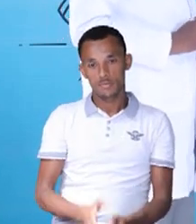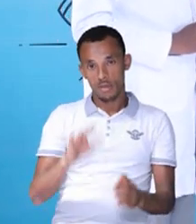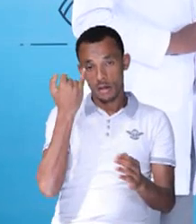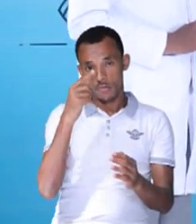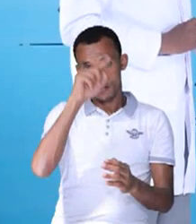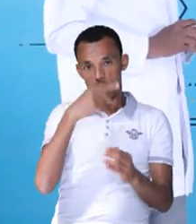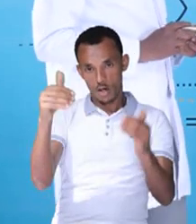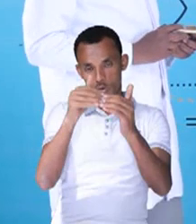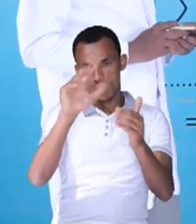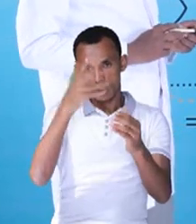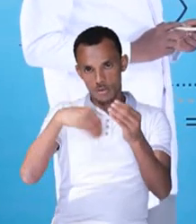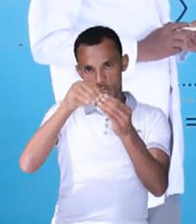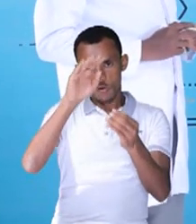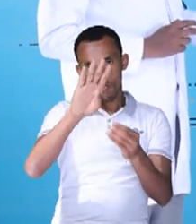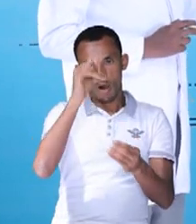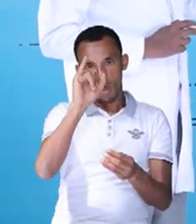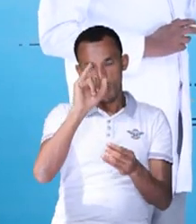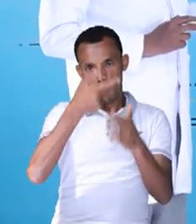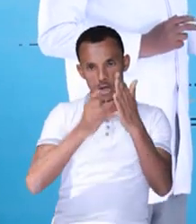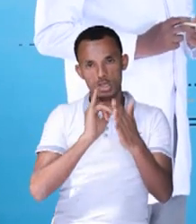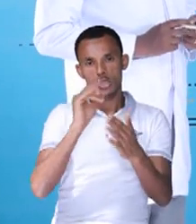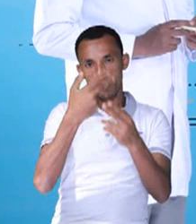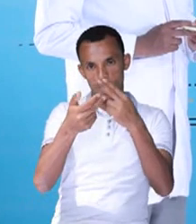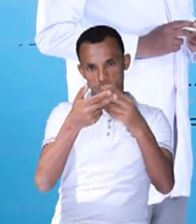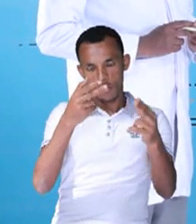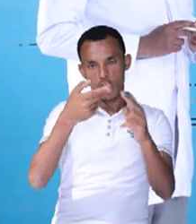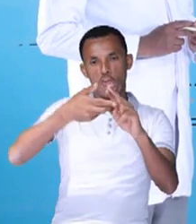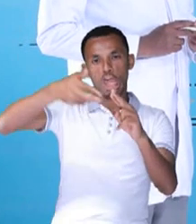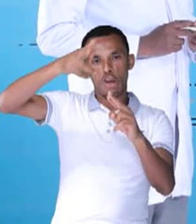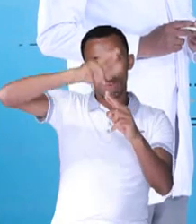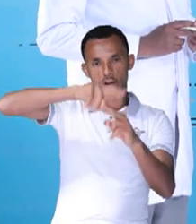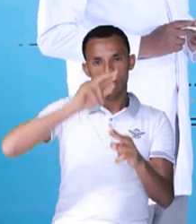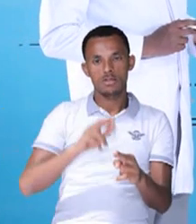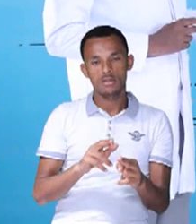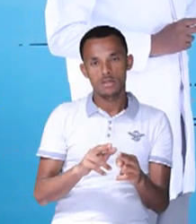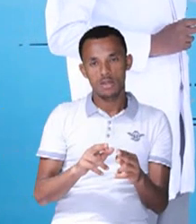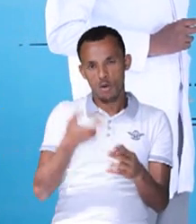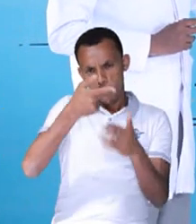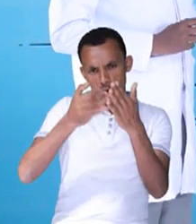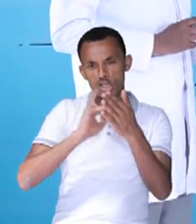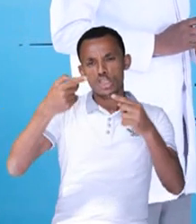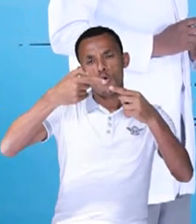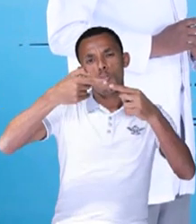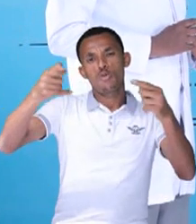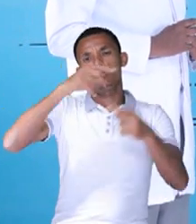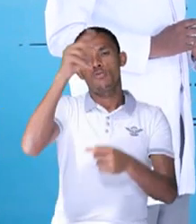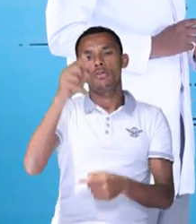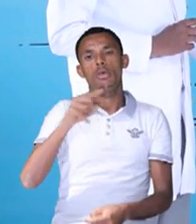If Z is equal to 3 plus 4i, what is the multiplicative inverse? What is the opposite of